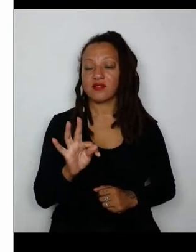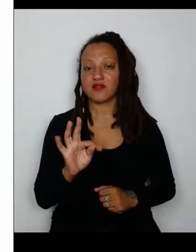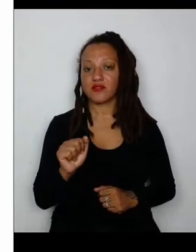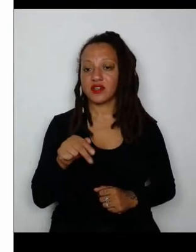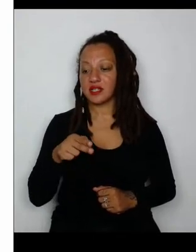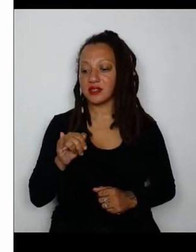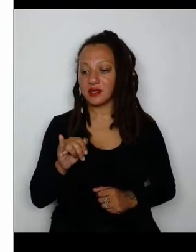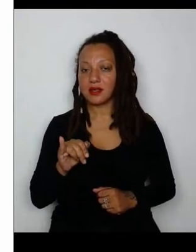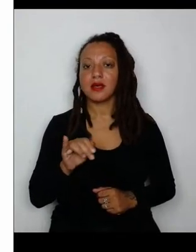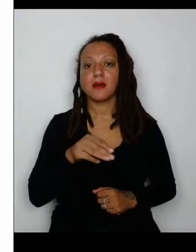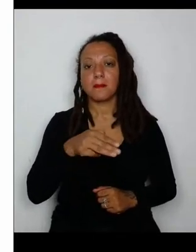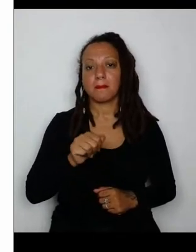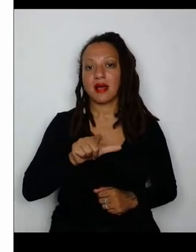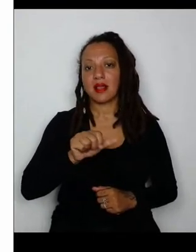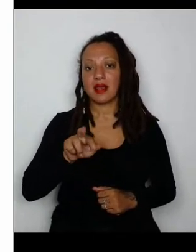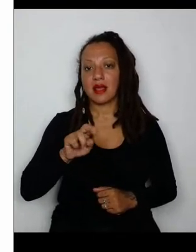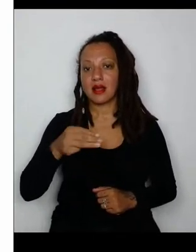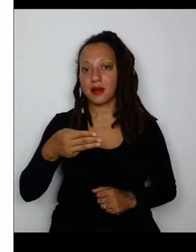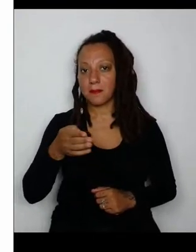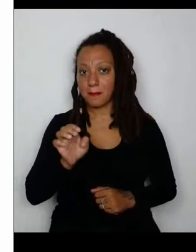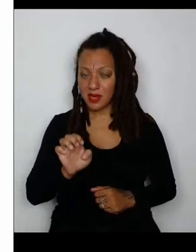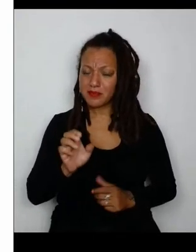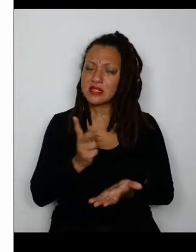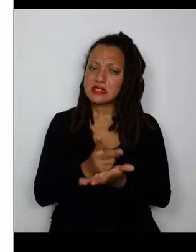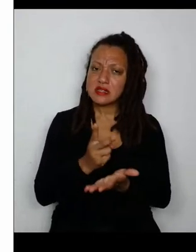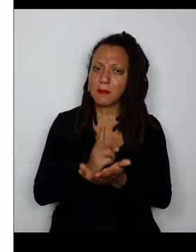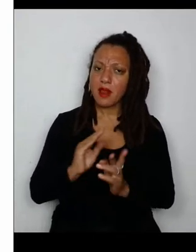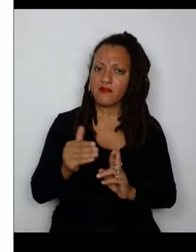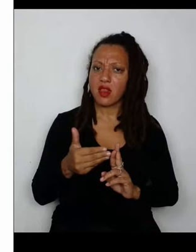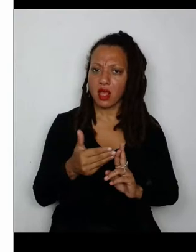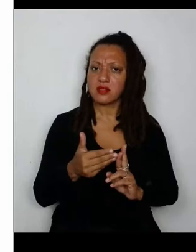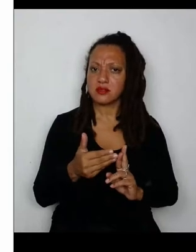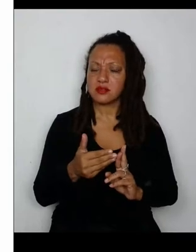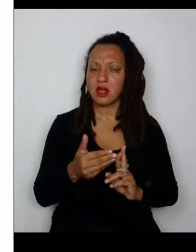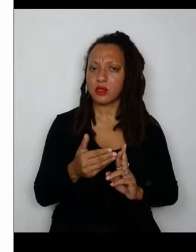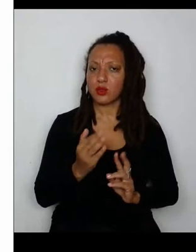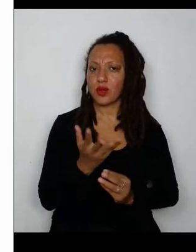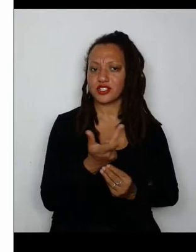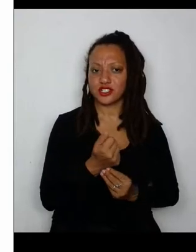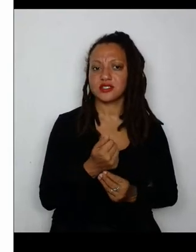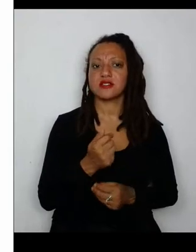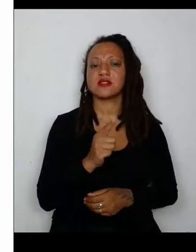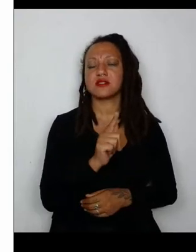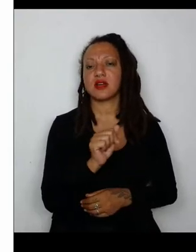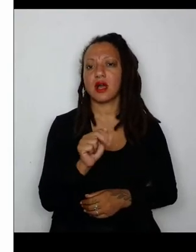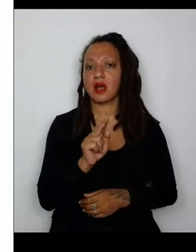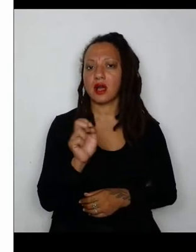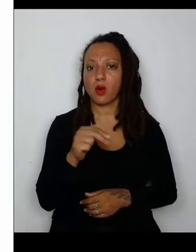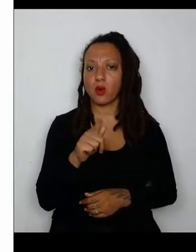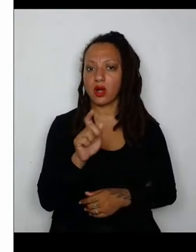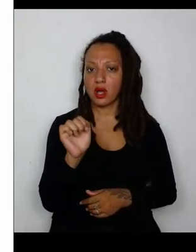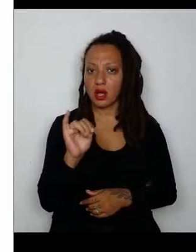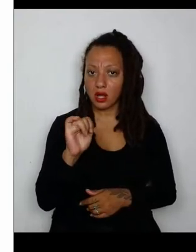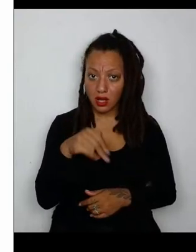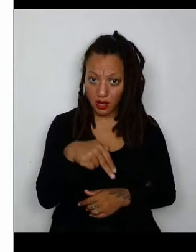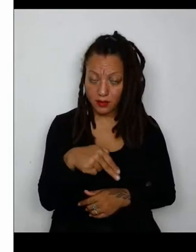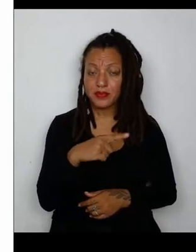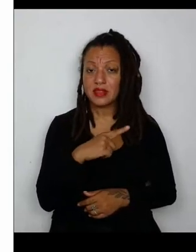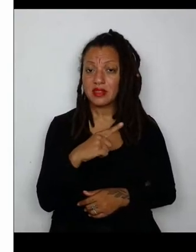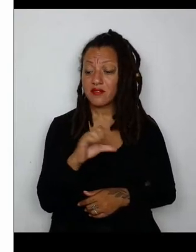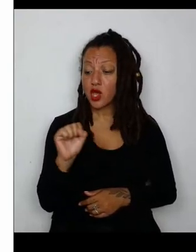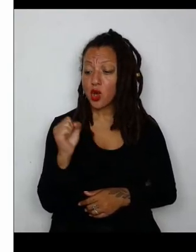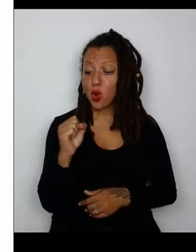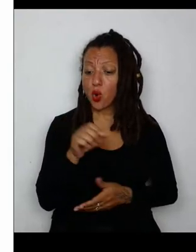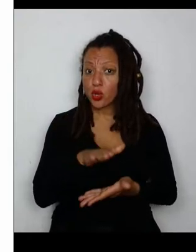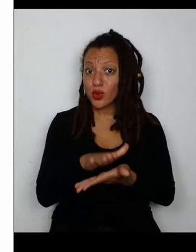referred several times in evol produced eight issues of his unconventional newspaper in 1874